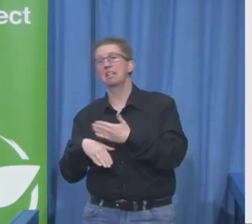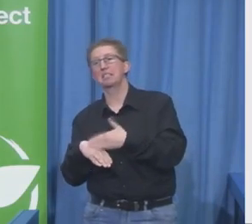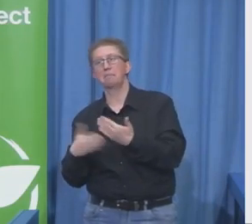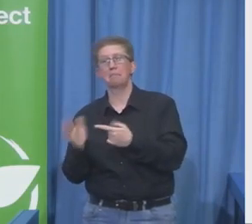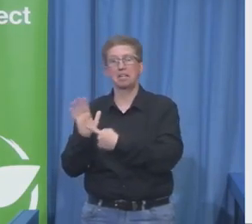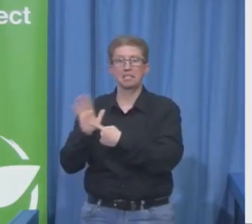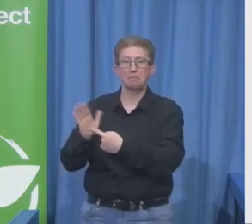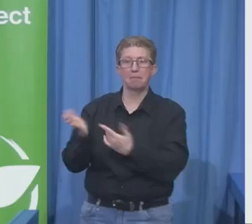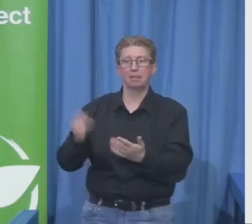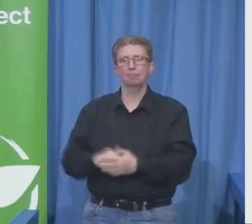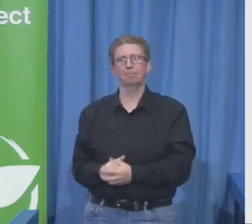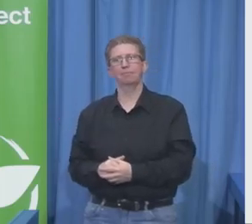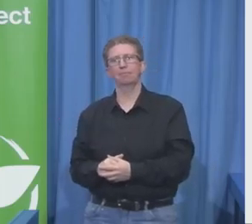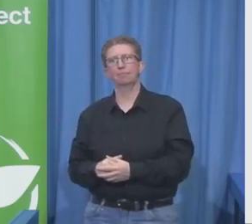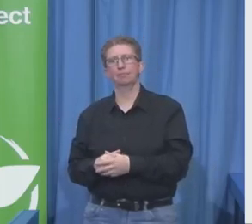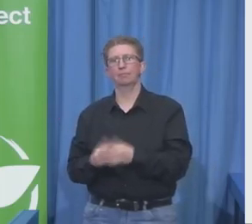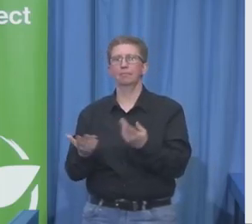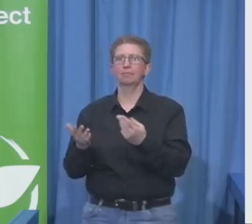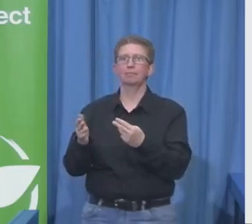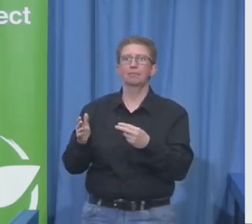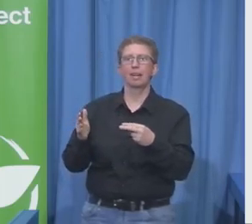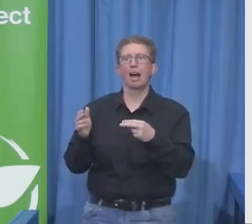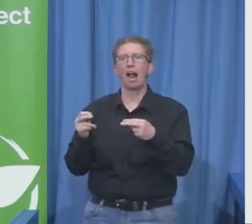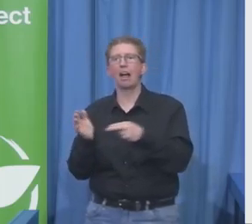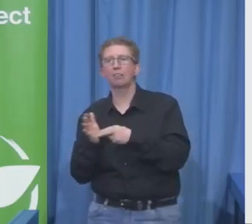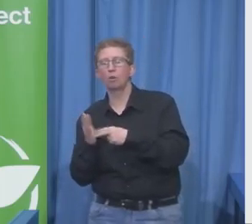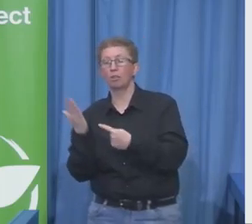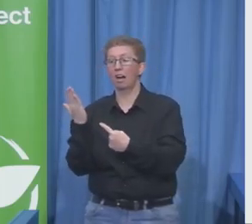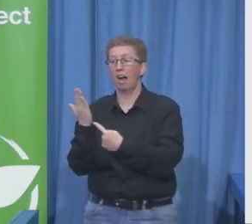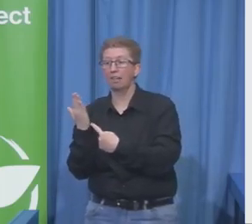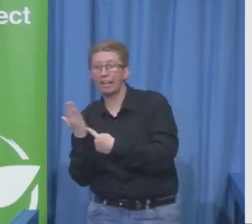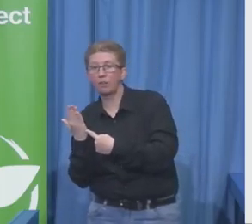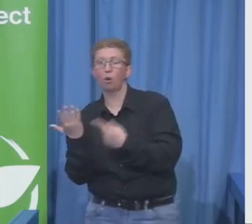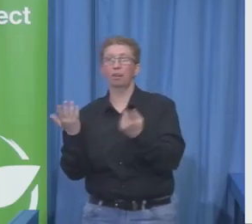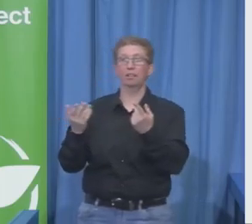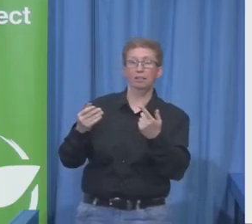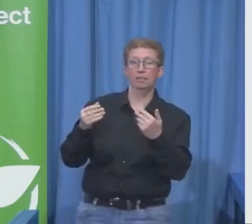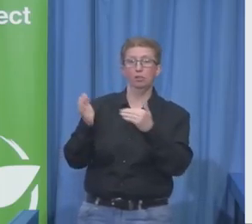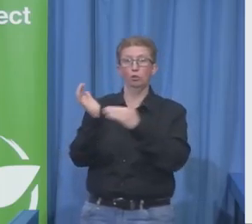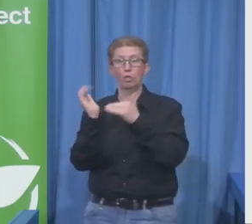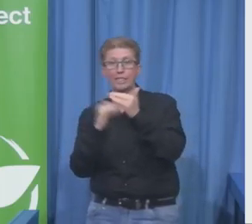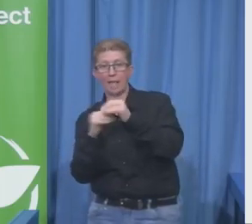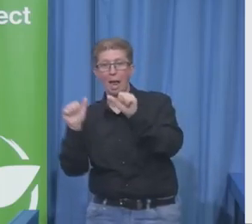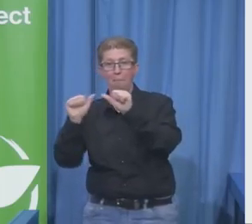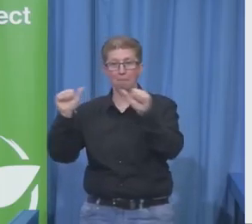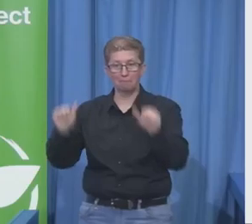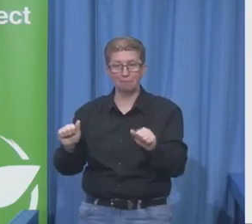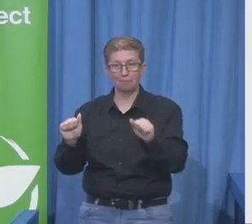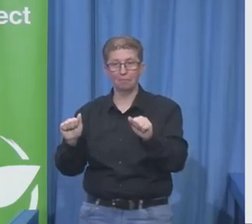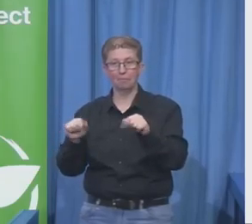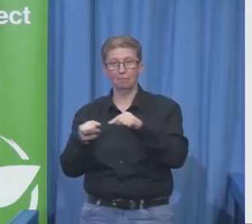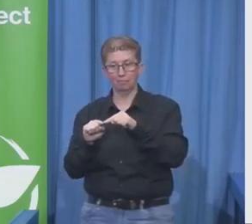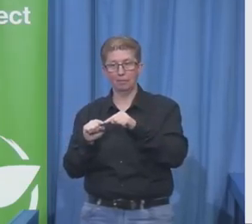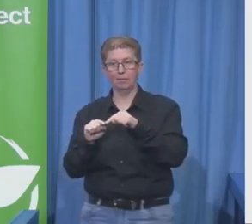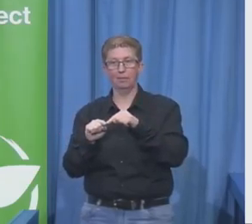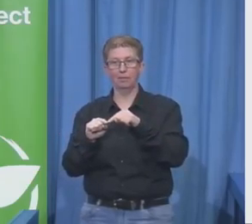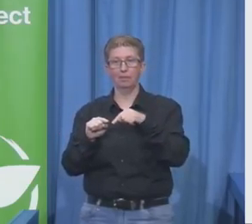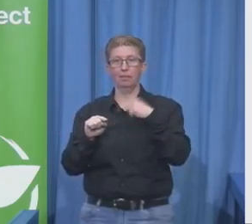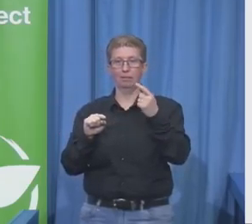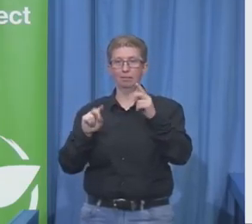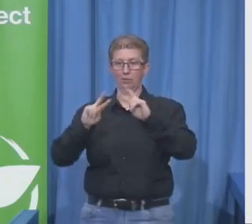advice is to find out who your superstars are and get them vociferous and vocal on the employee